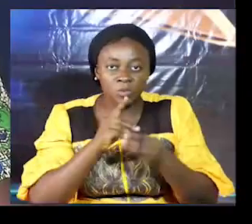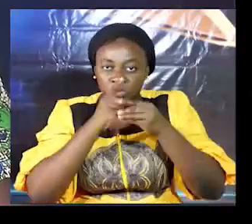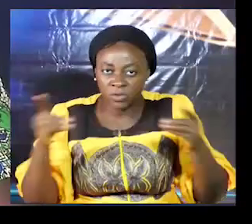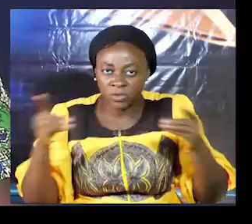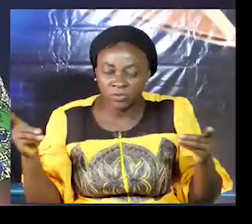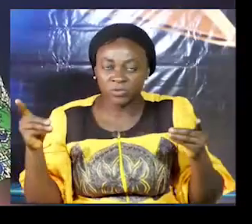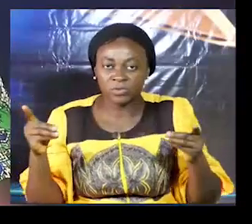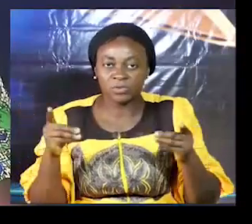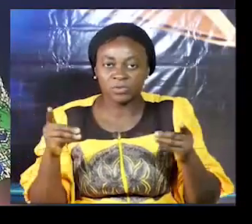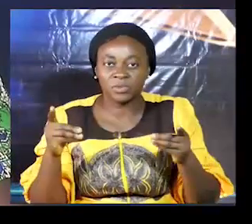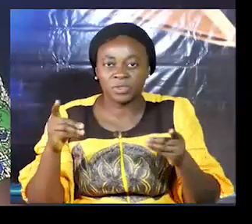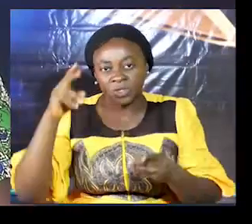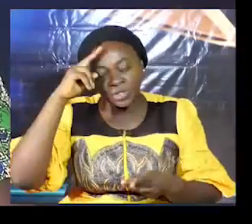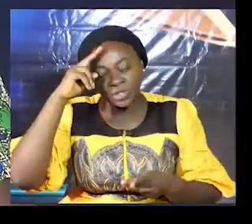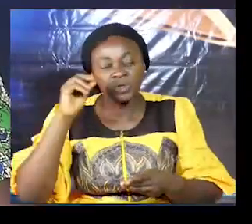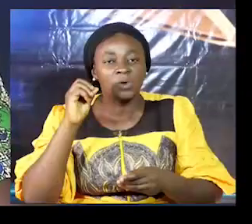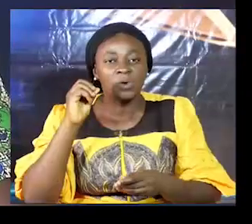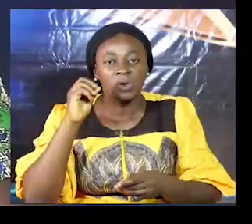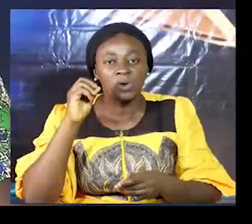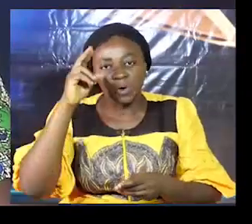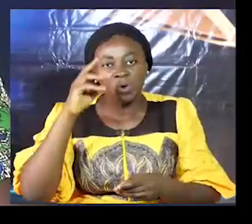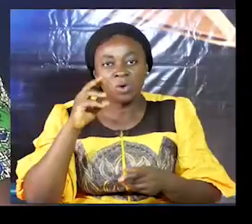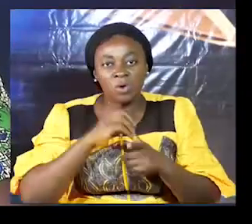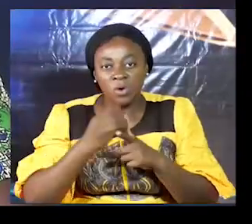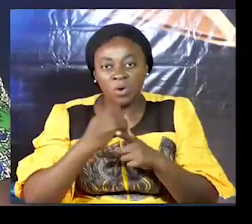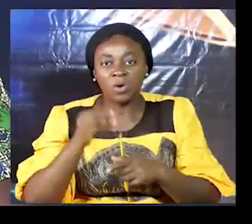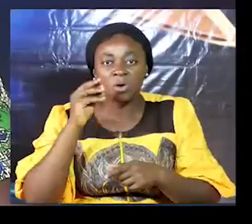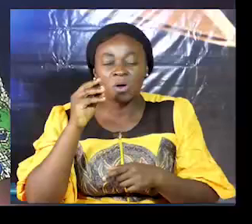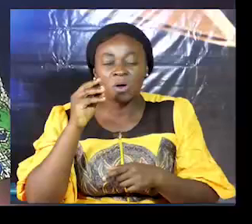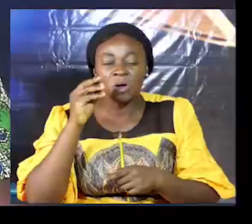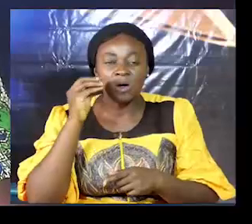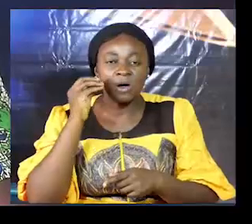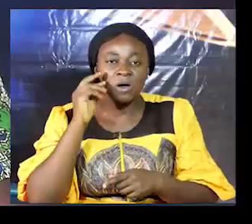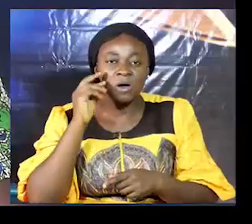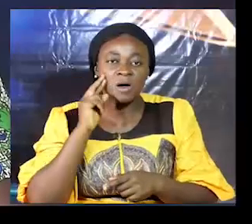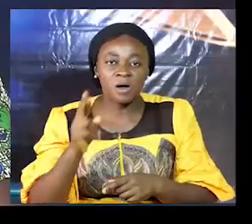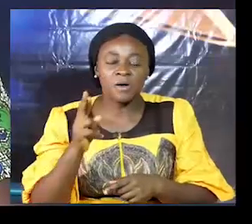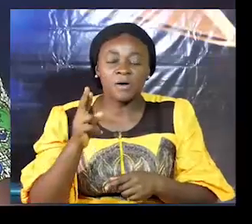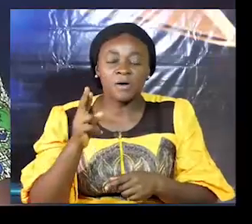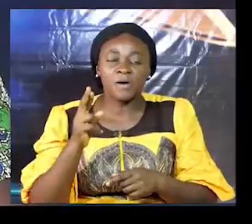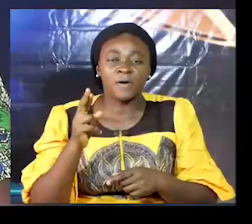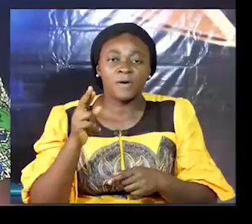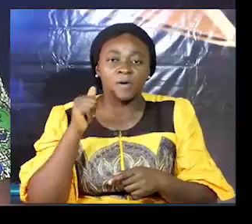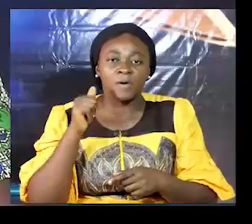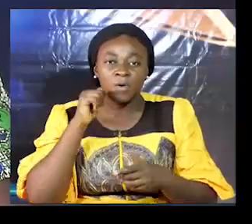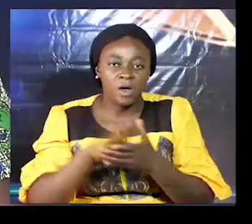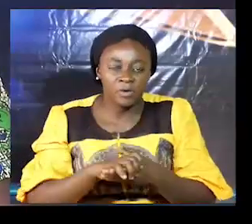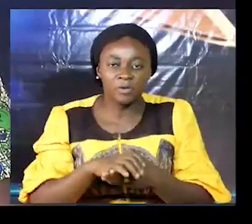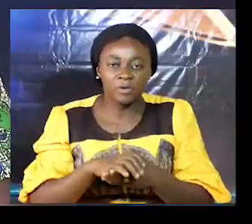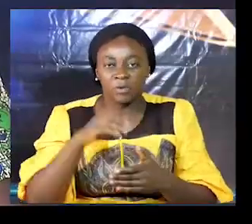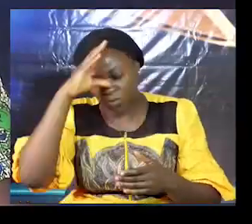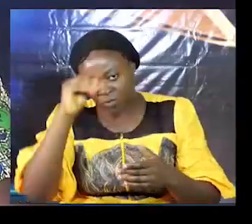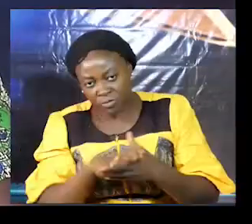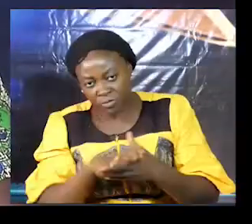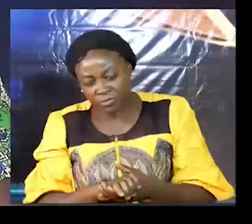you in marriage. Another one is that you can't be a second wife or second husband. If you are doing that, you are only putting